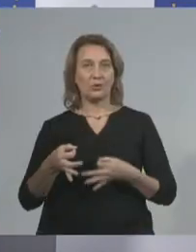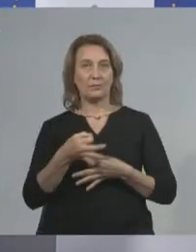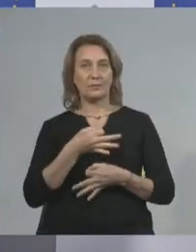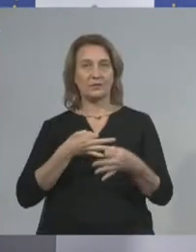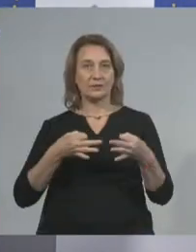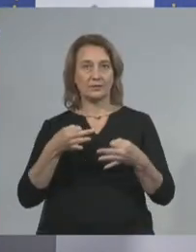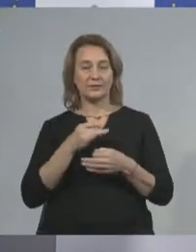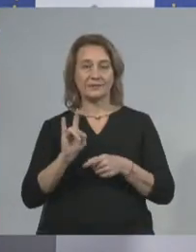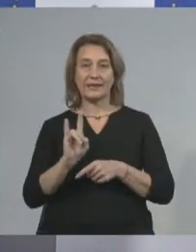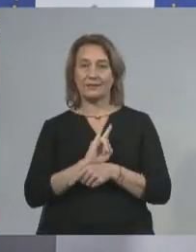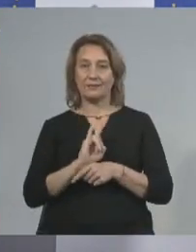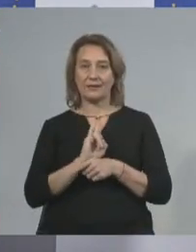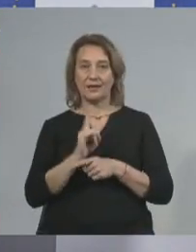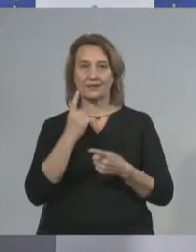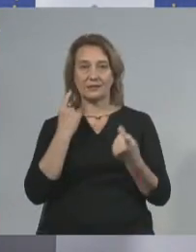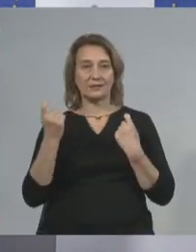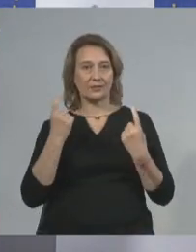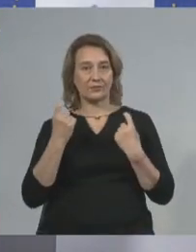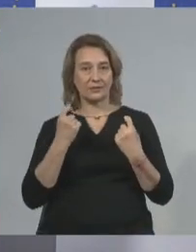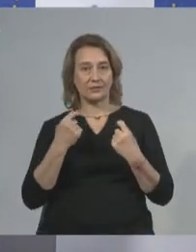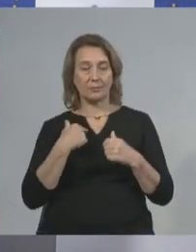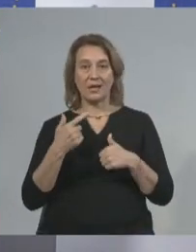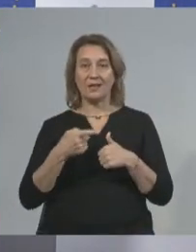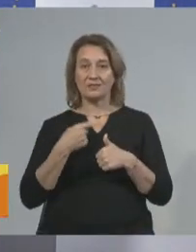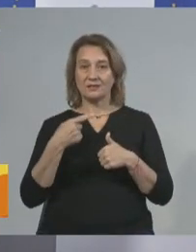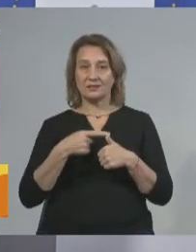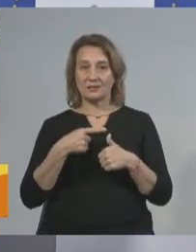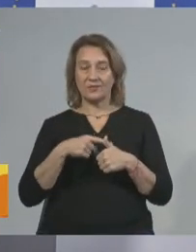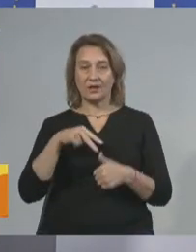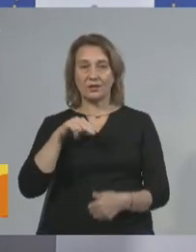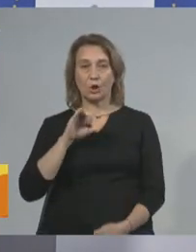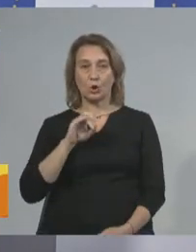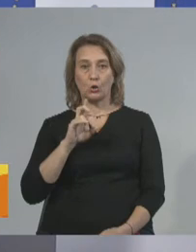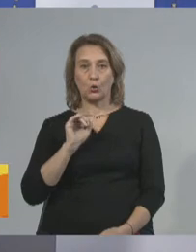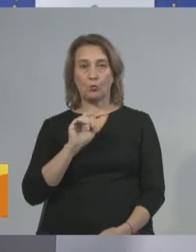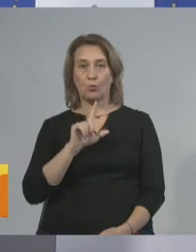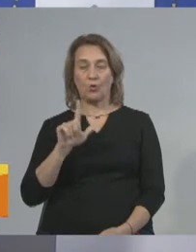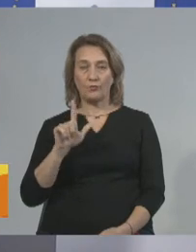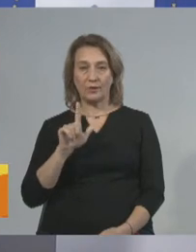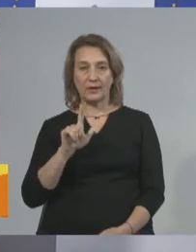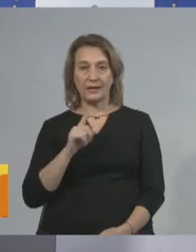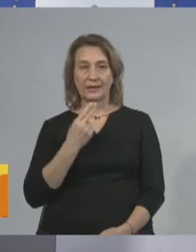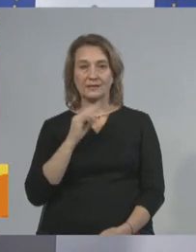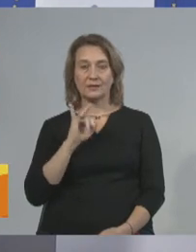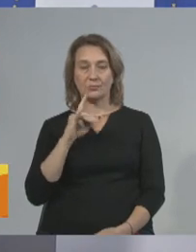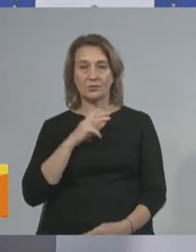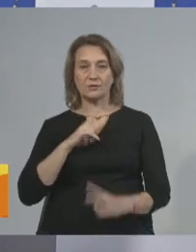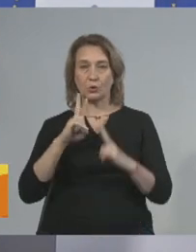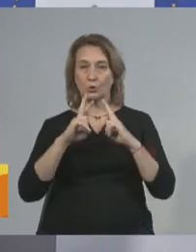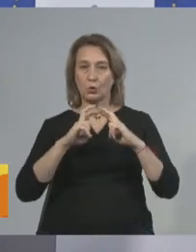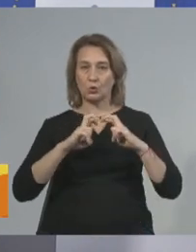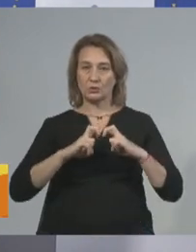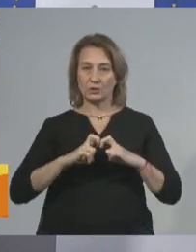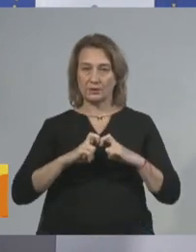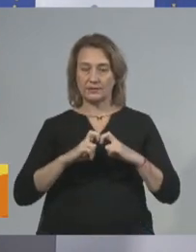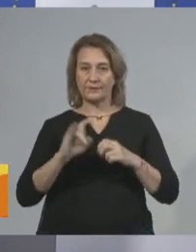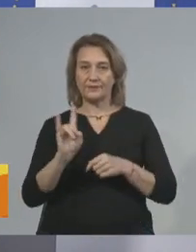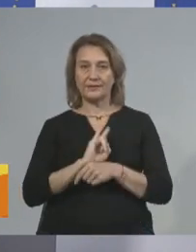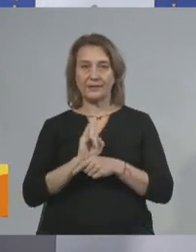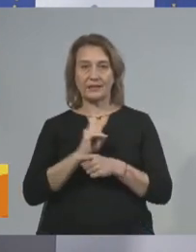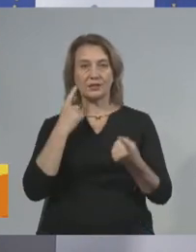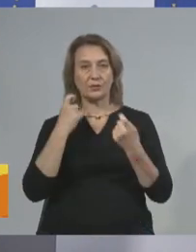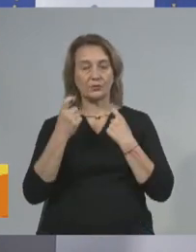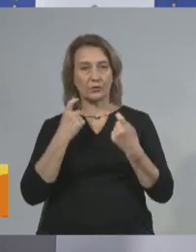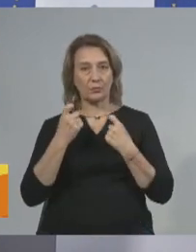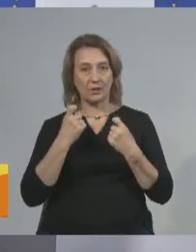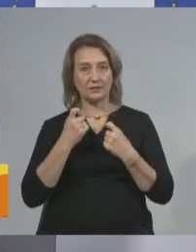good afternoon everyone today we will talk about this information my name is lebov tsubulska i'm researcher of